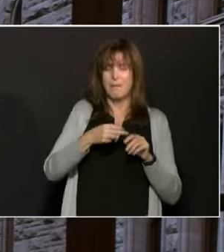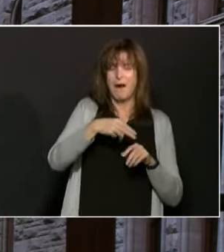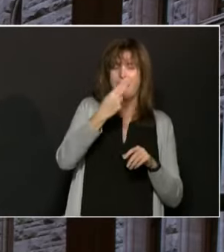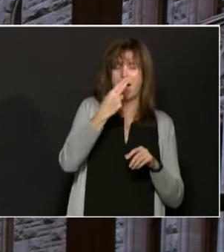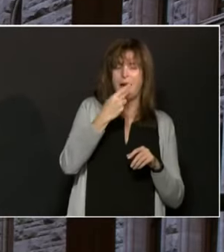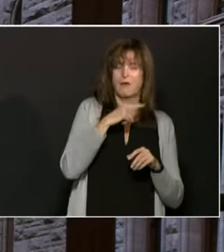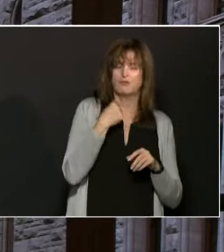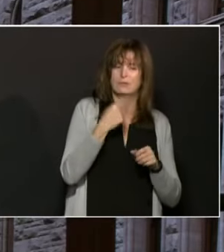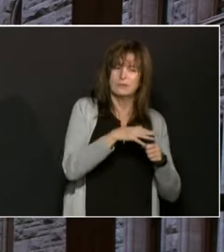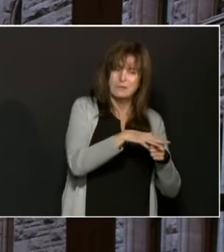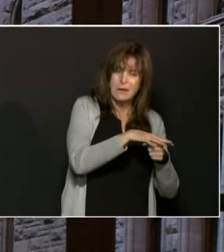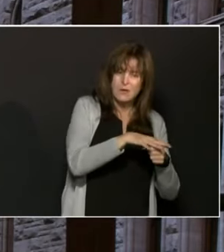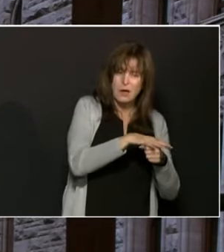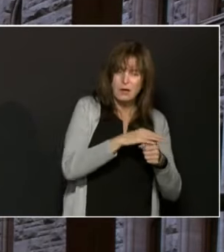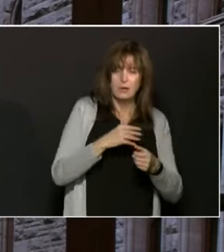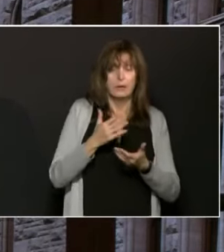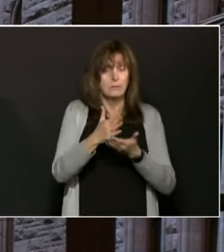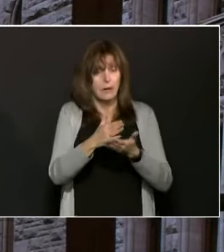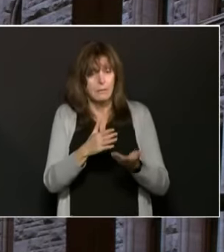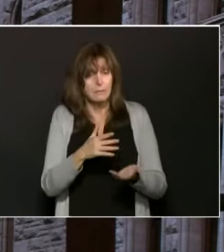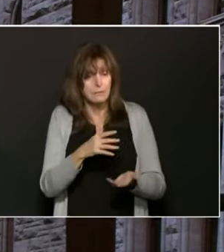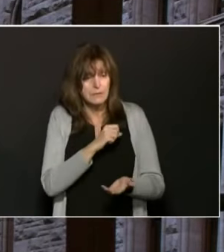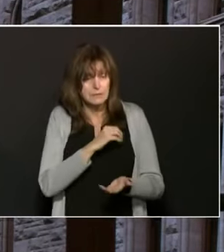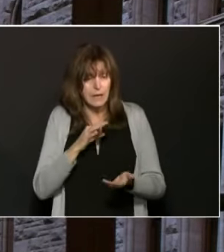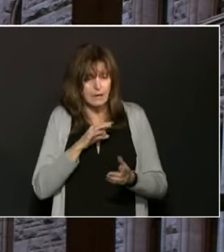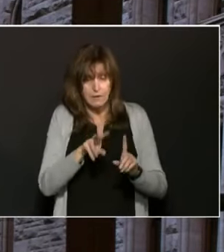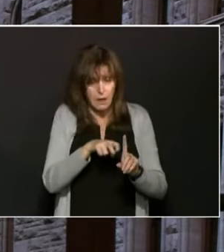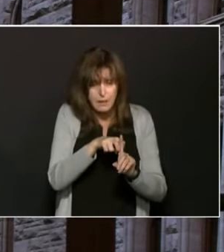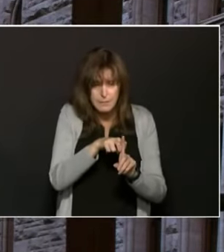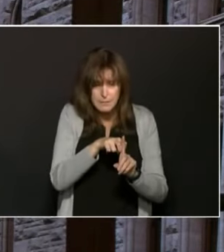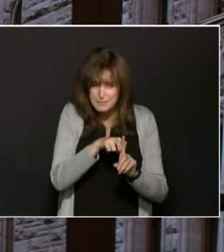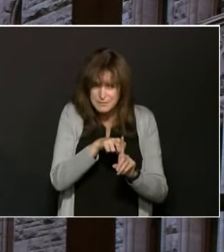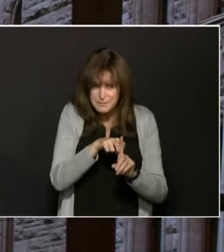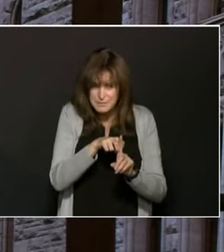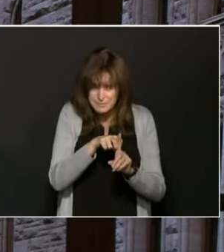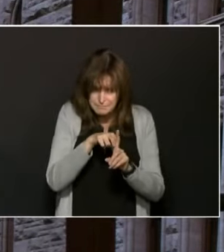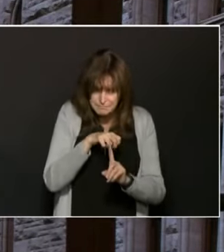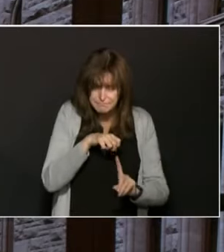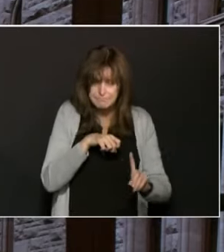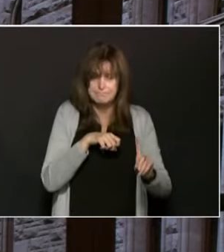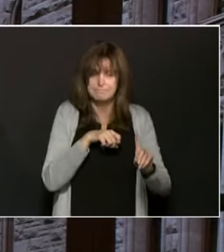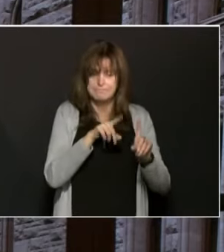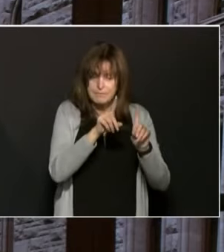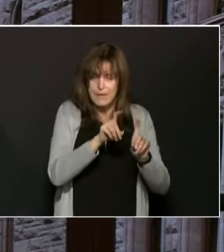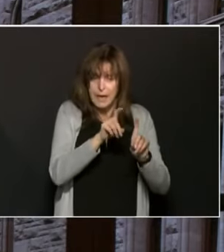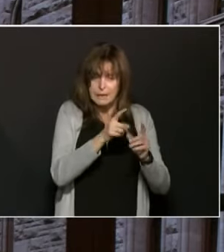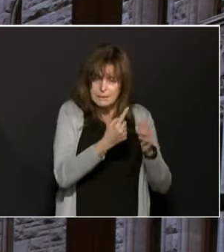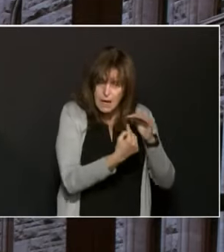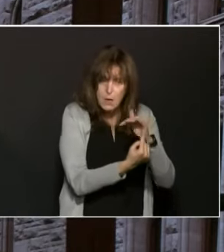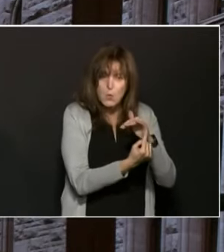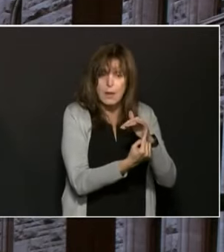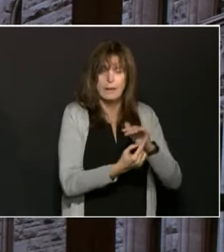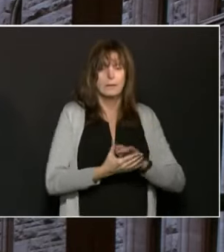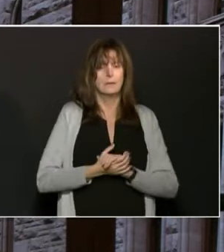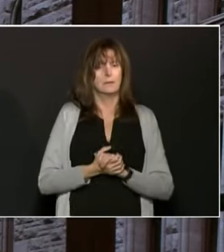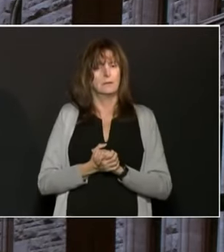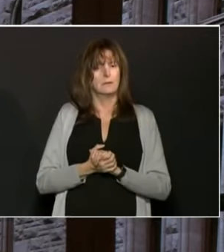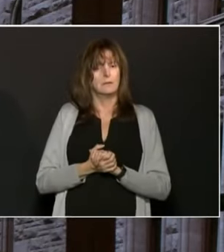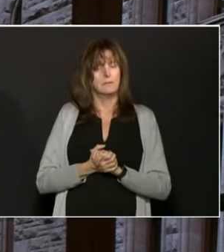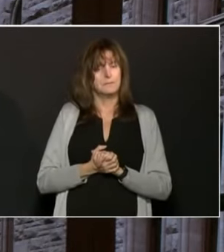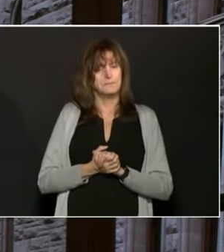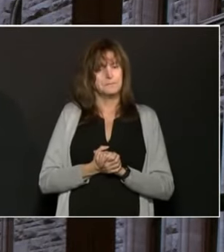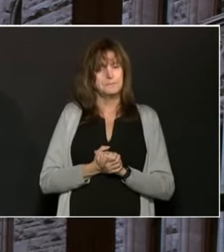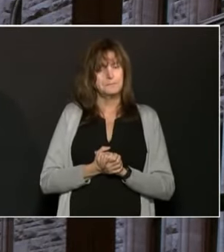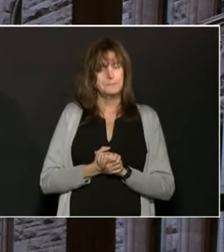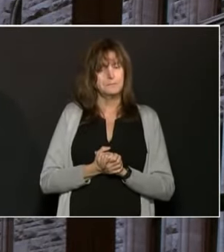find them, identifying them, and quarantine them and send them back for testing. And we're seeing how the new lower bar on that Toronto and Peel set in to